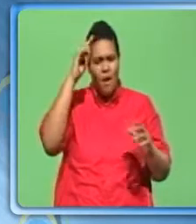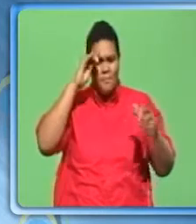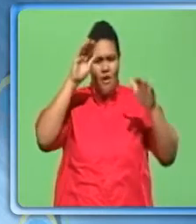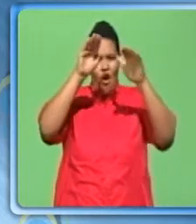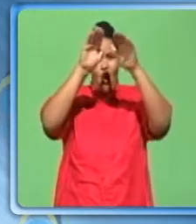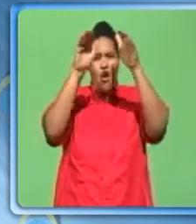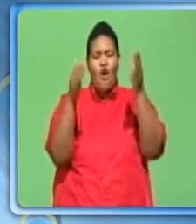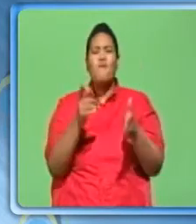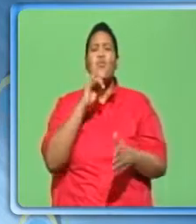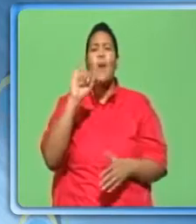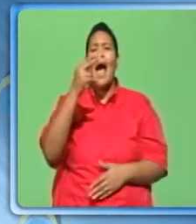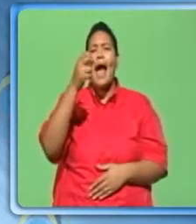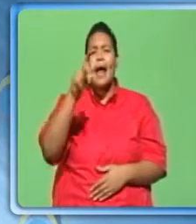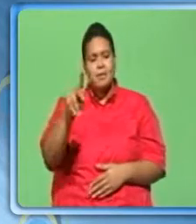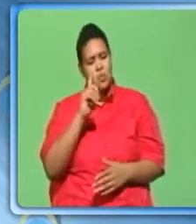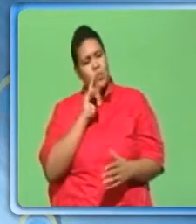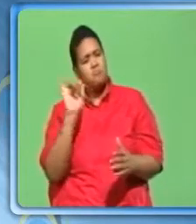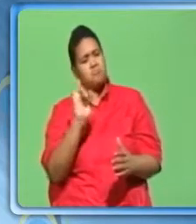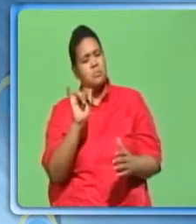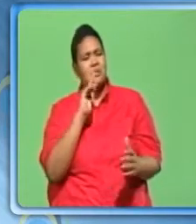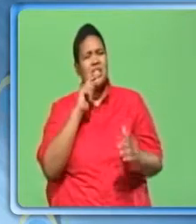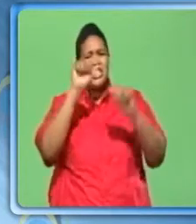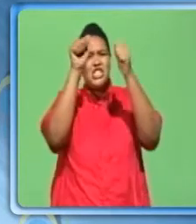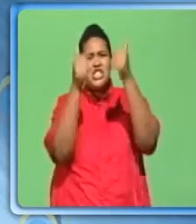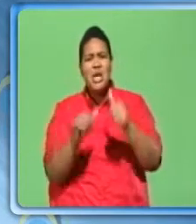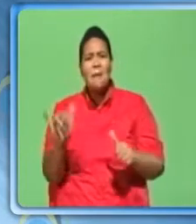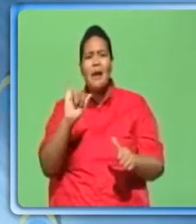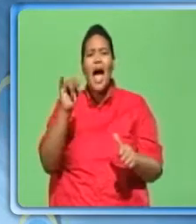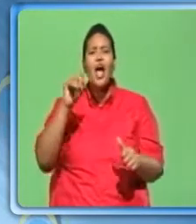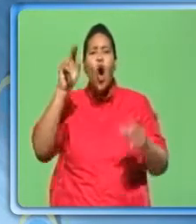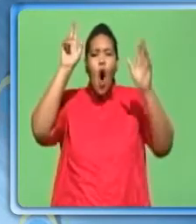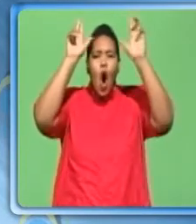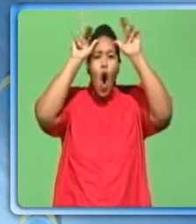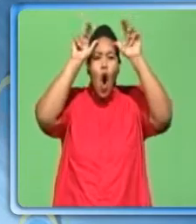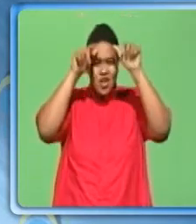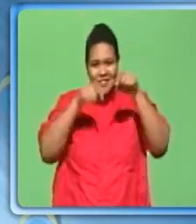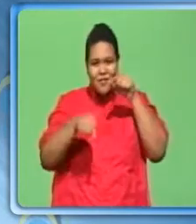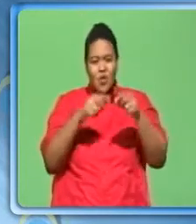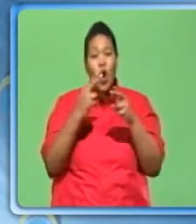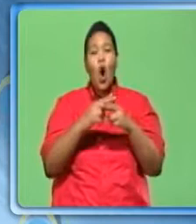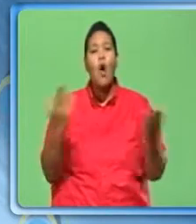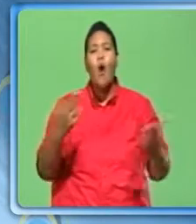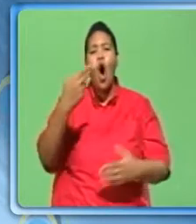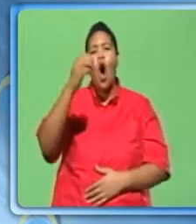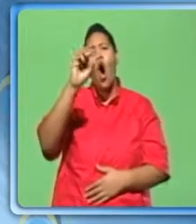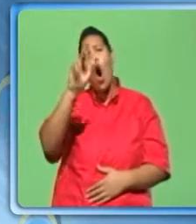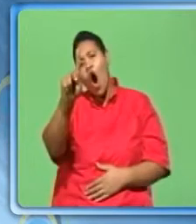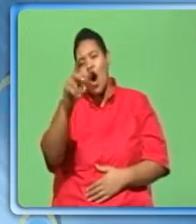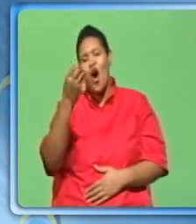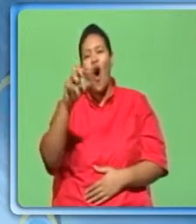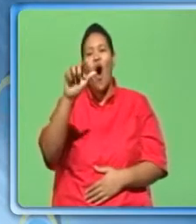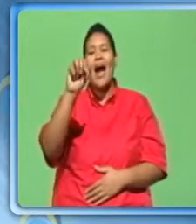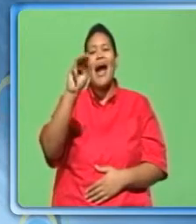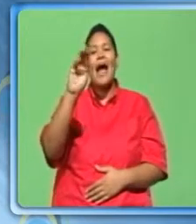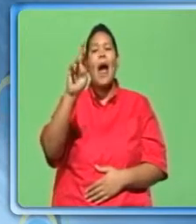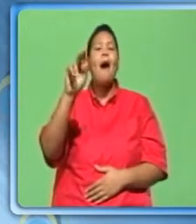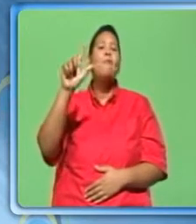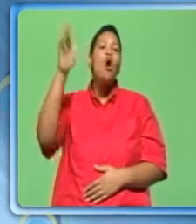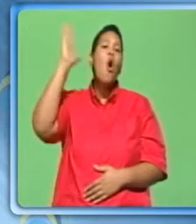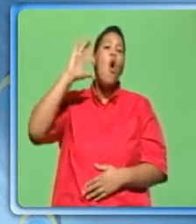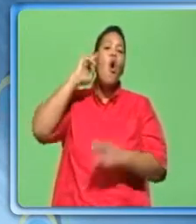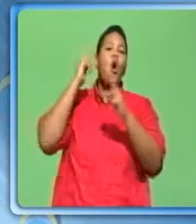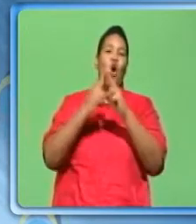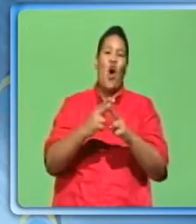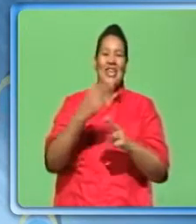hip-like shape resembles the contour of a horse's hind leg, called a hock or gambrel in the 17th century